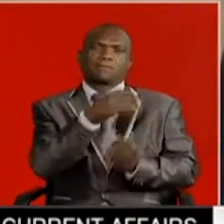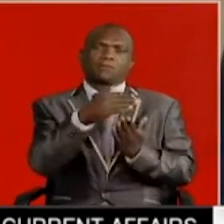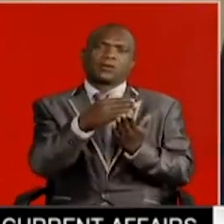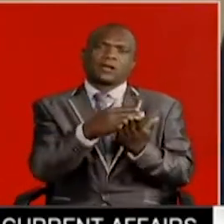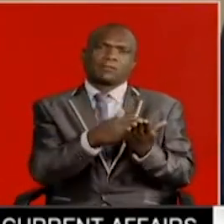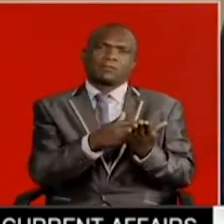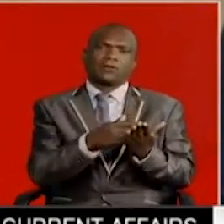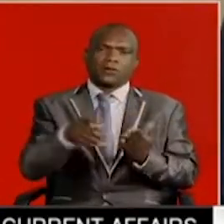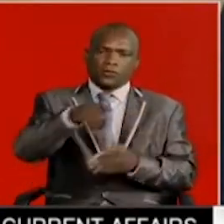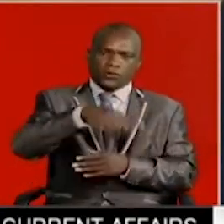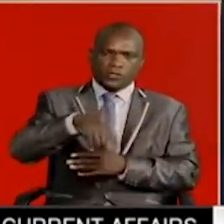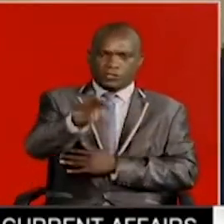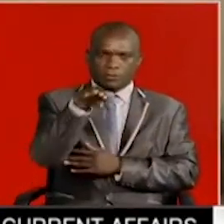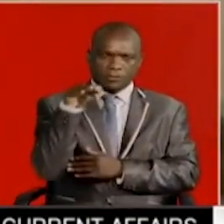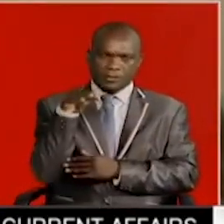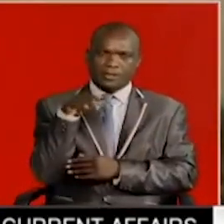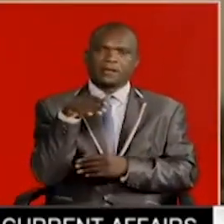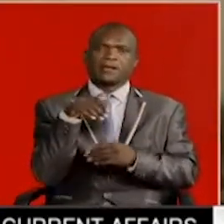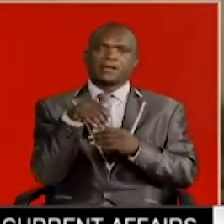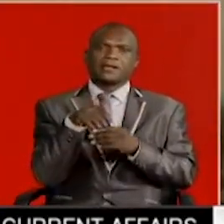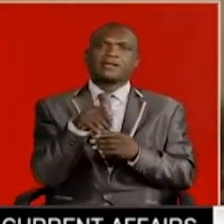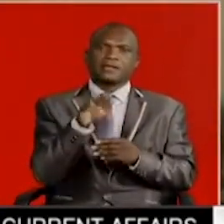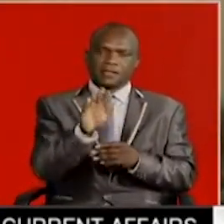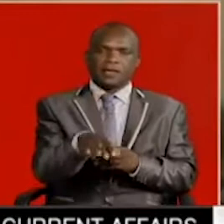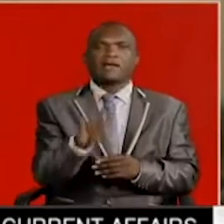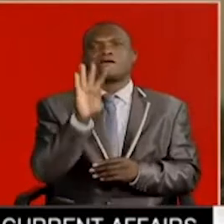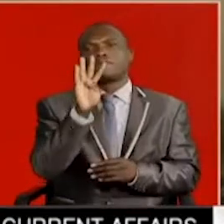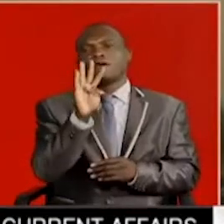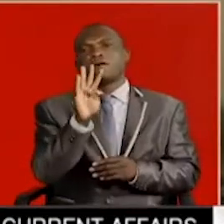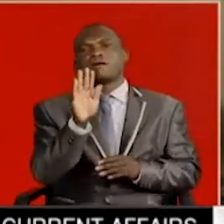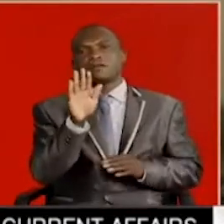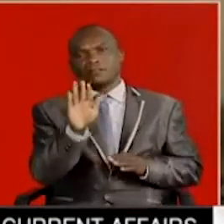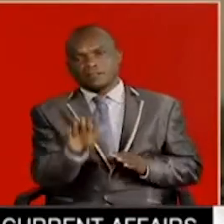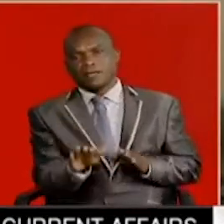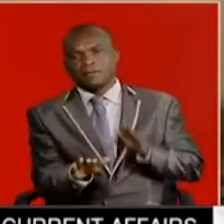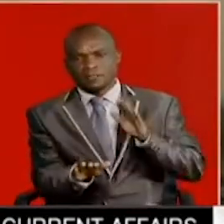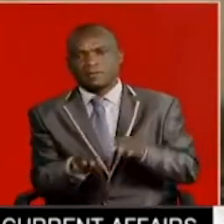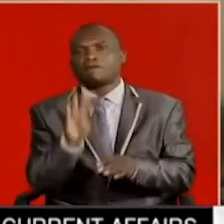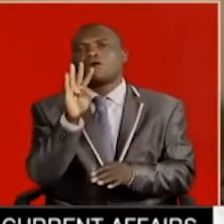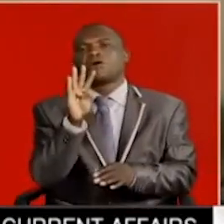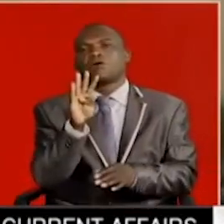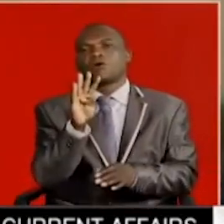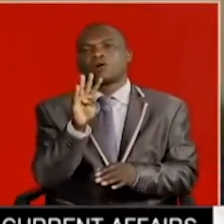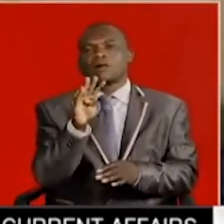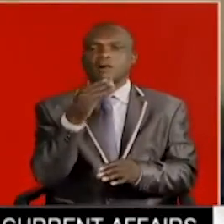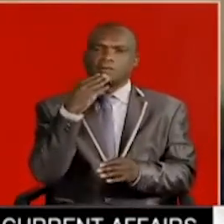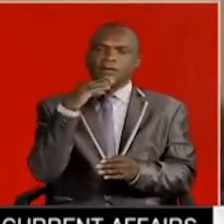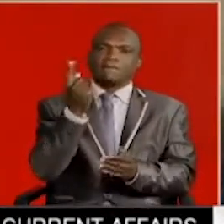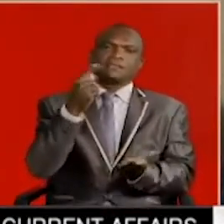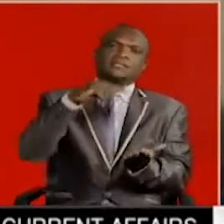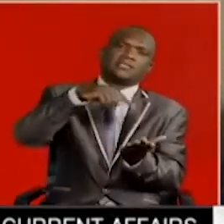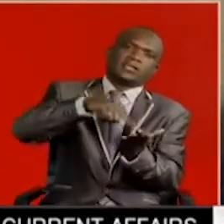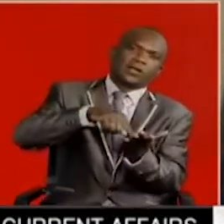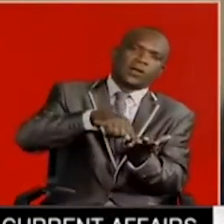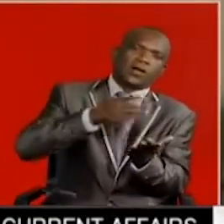Zimbabwe consists of four levels, which are central,